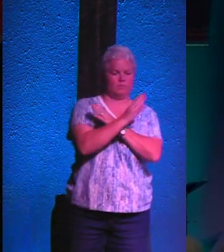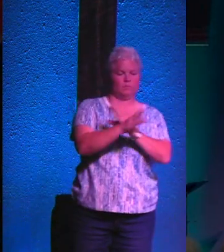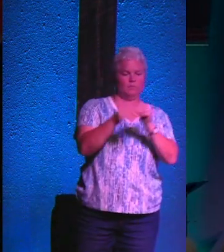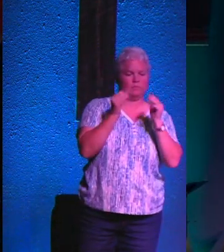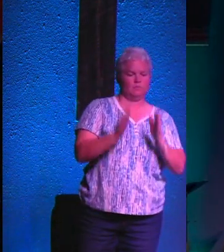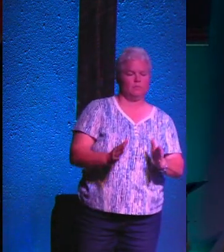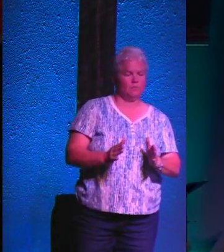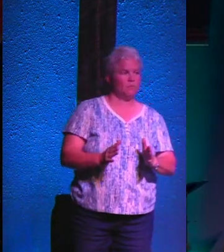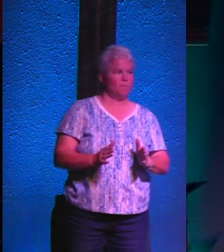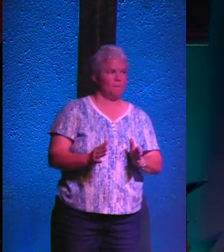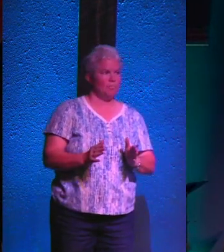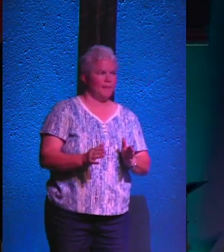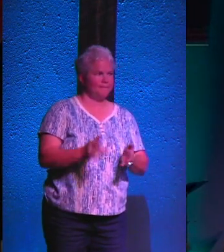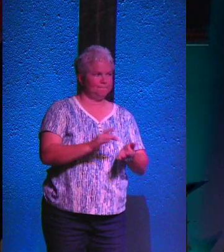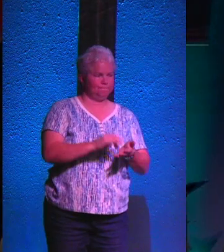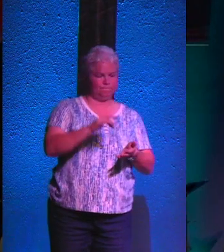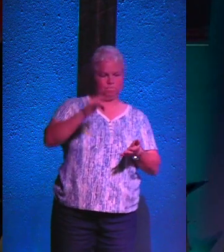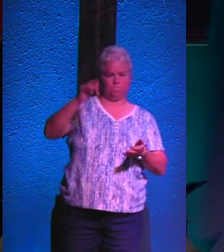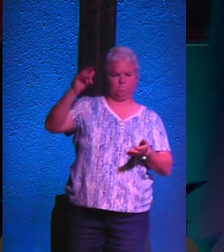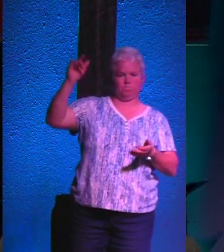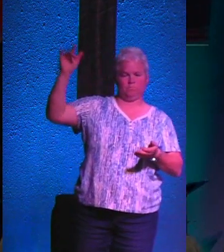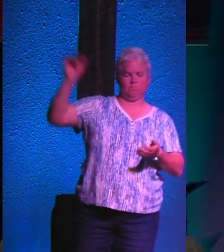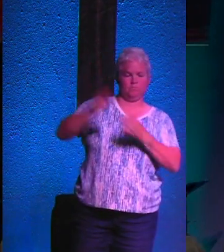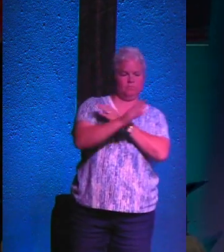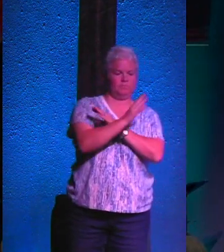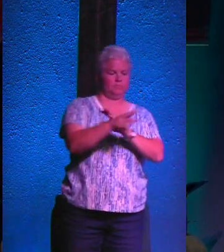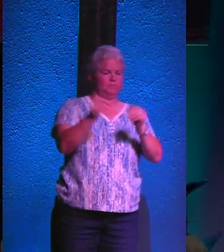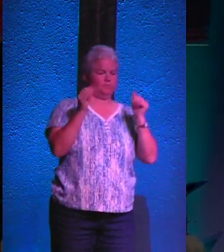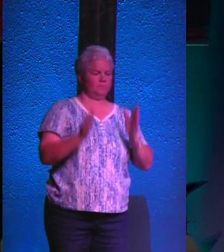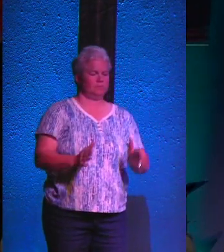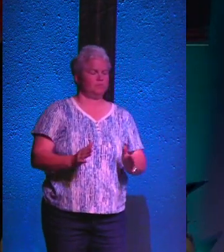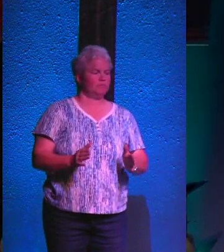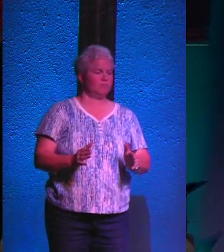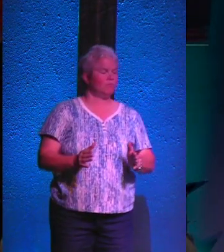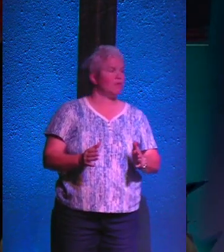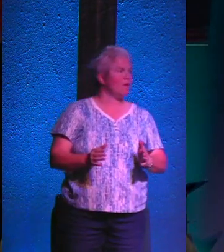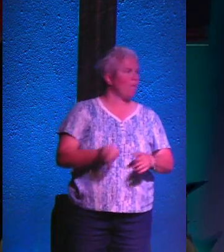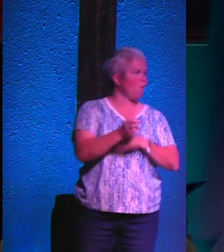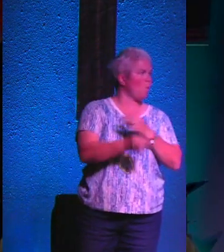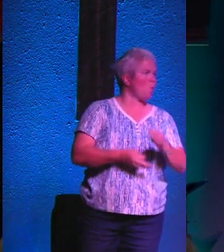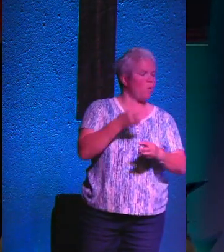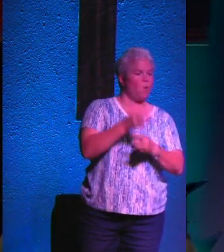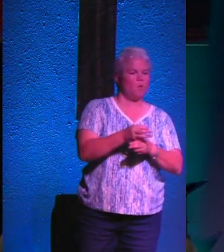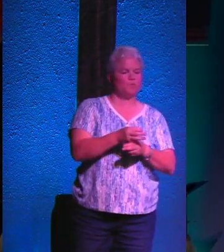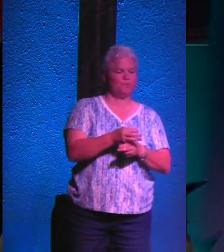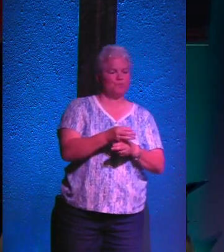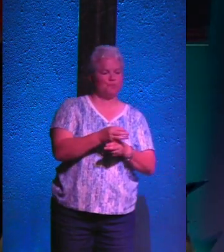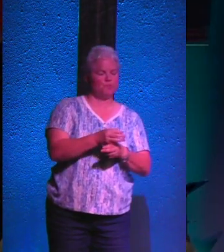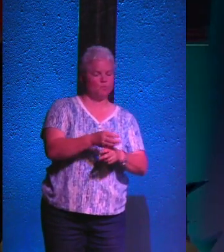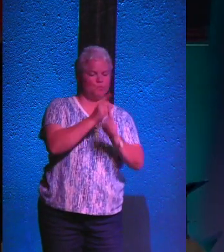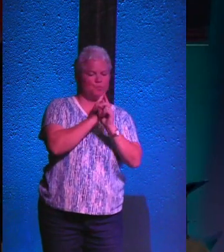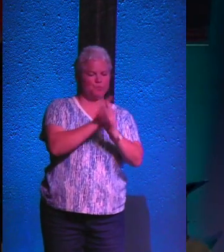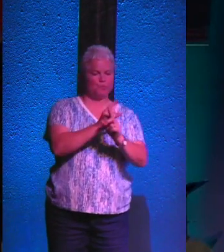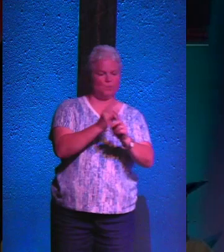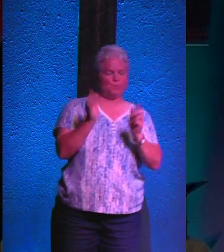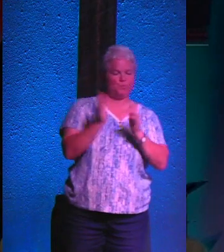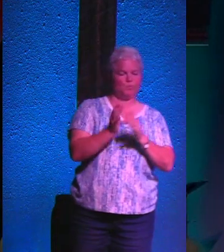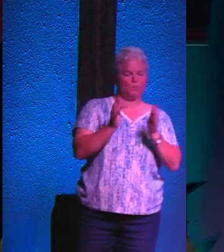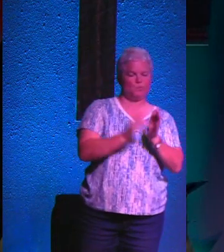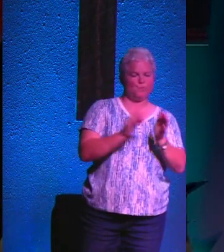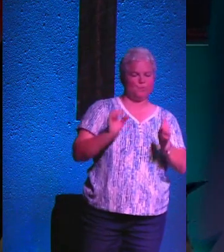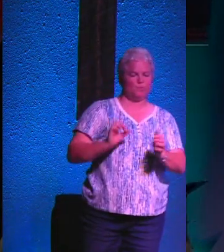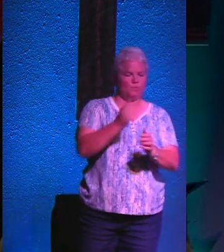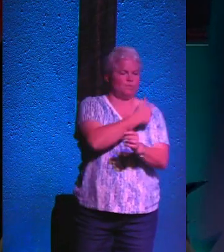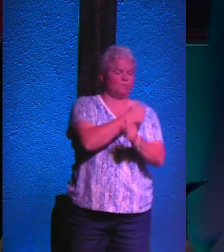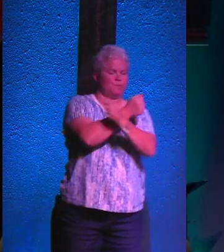of our life, but Lord and Savior of this world, of this universe, of all of those things. Jesus, we